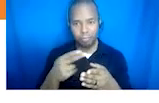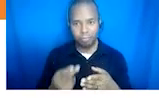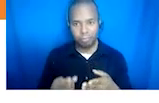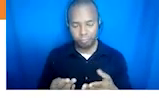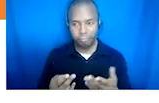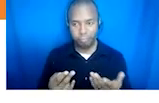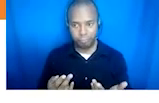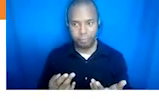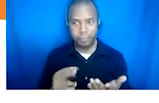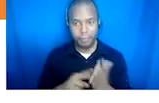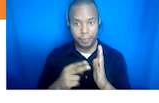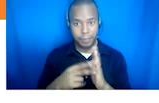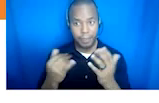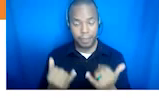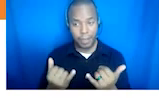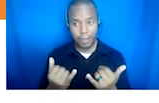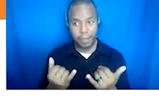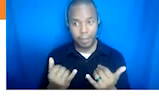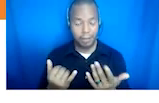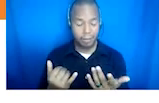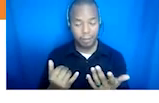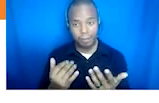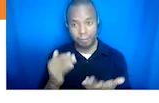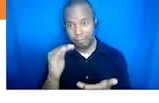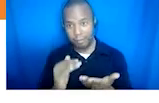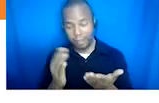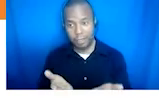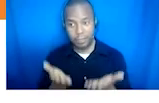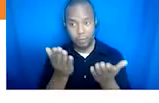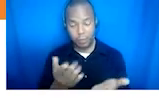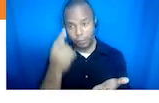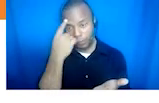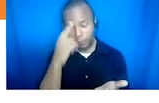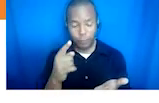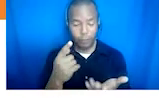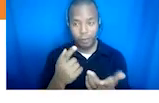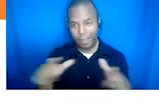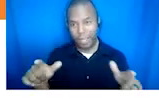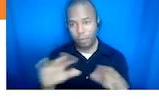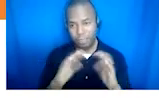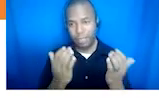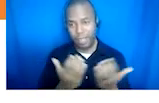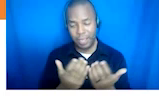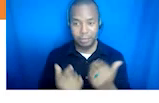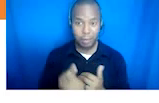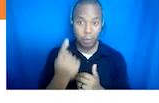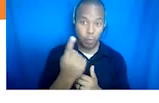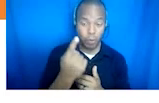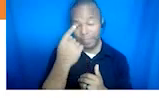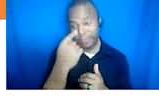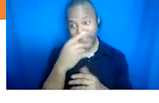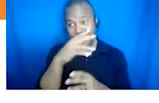start offering classes creatively, you know, to where it is spring only or fall only or once in the 2 years